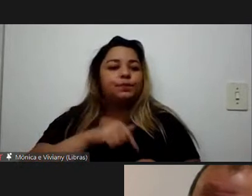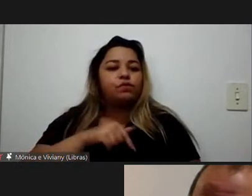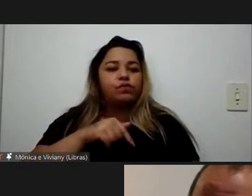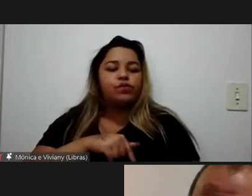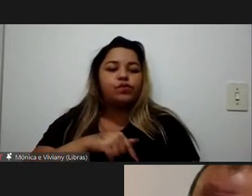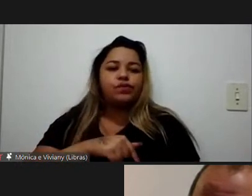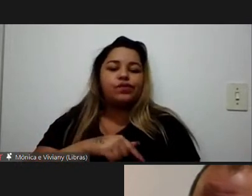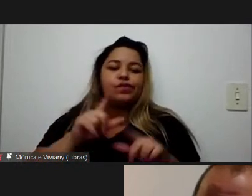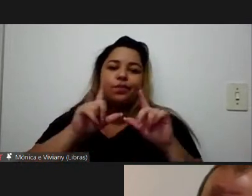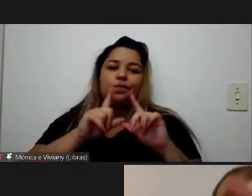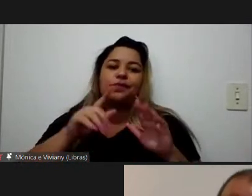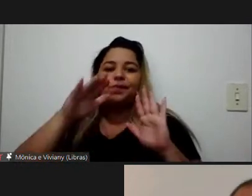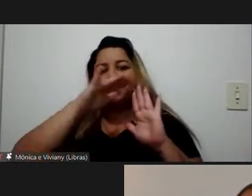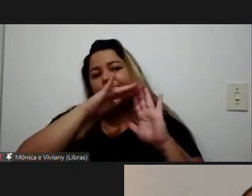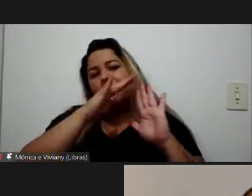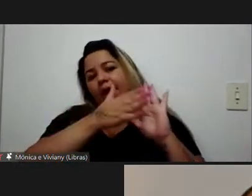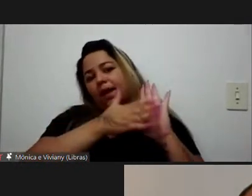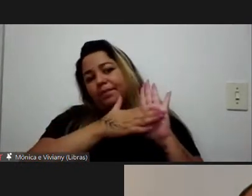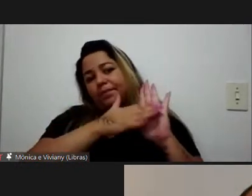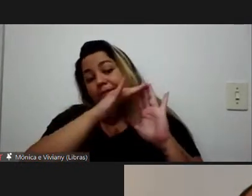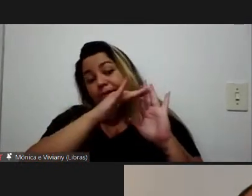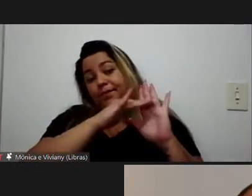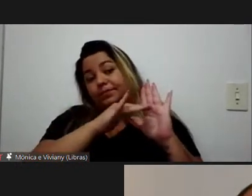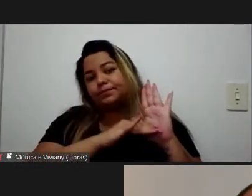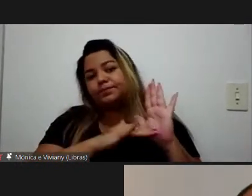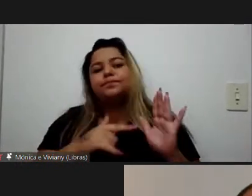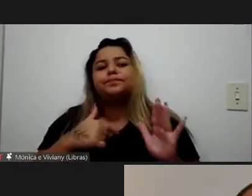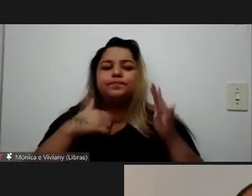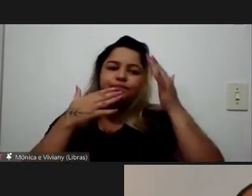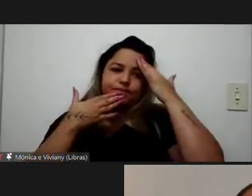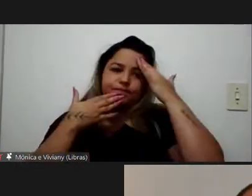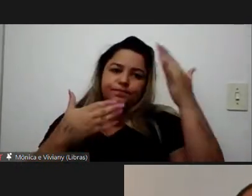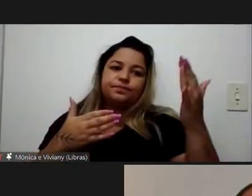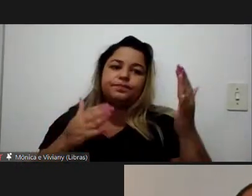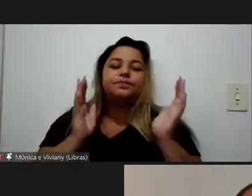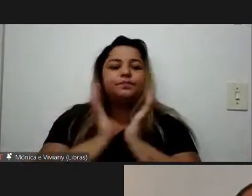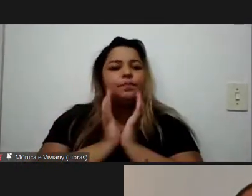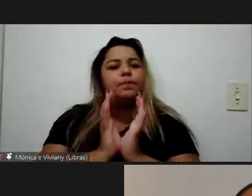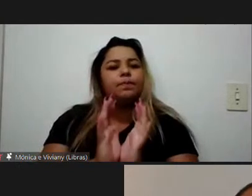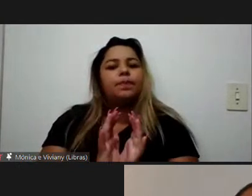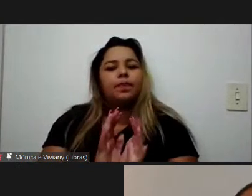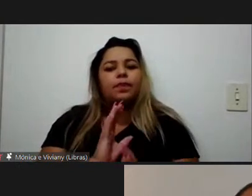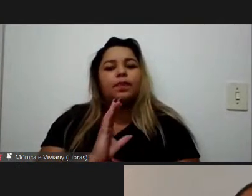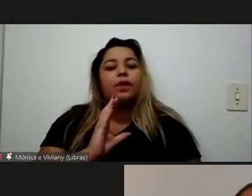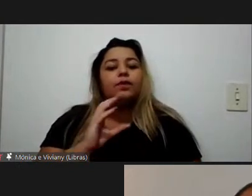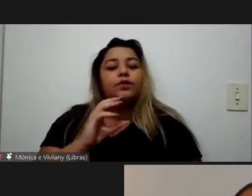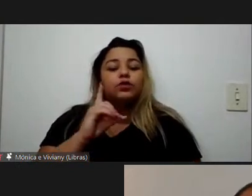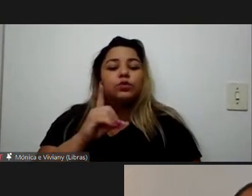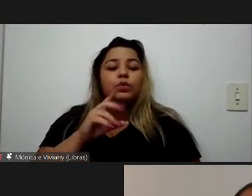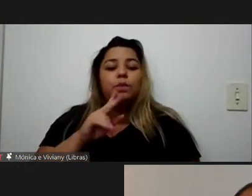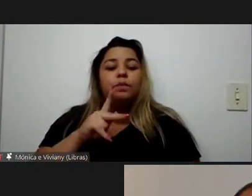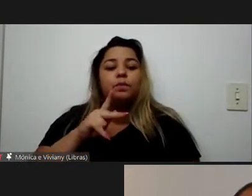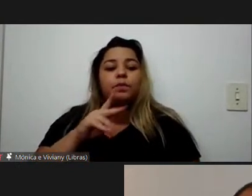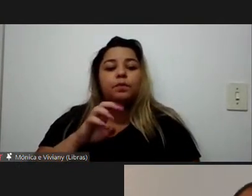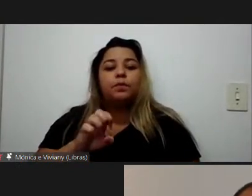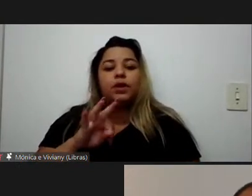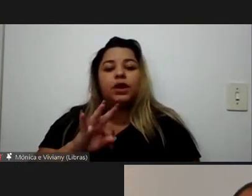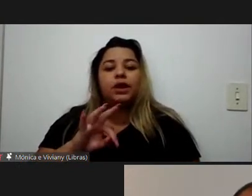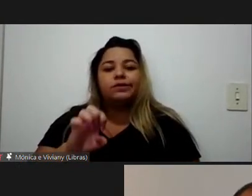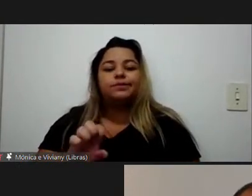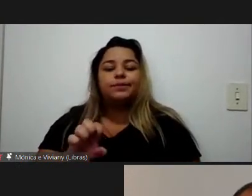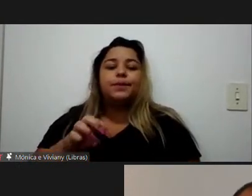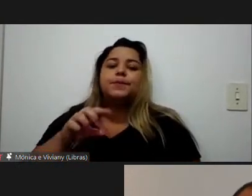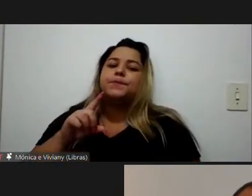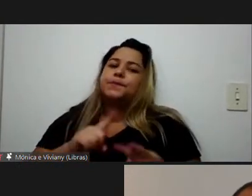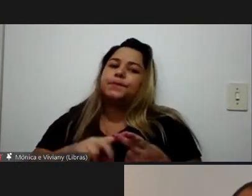the nosso tempo next one curto. because of the time. Agradeço So I'd imensamente like em to nome thank da Segan, in Dr. Peter, the Maria name José e of Cristiane, Segan